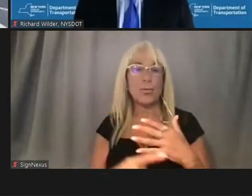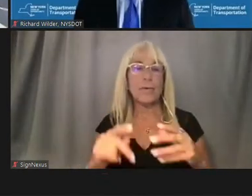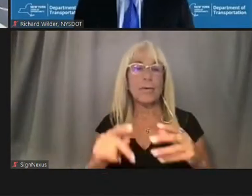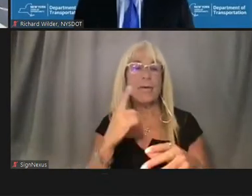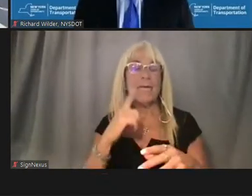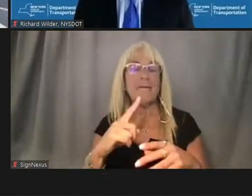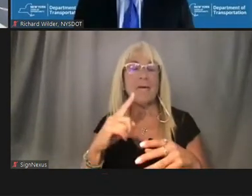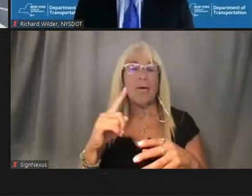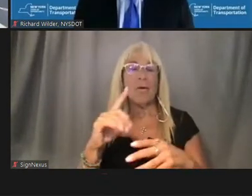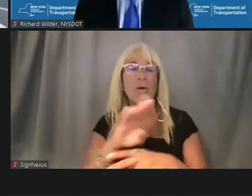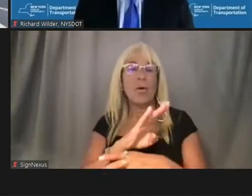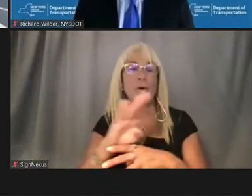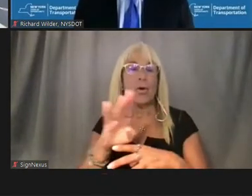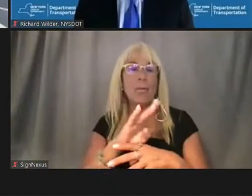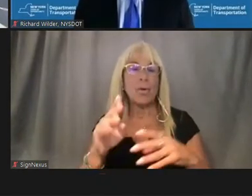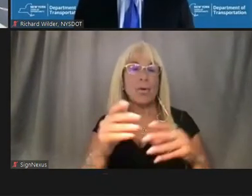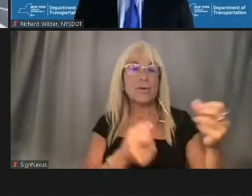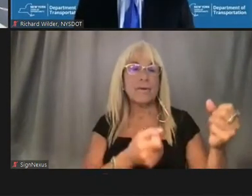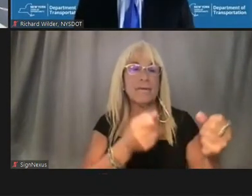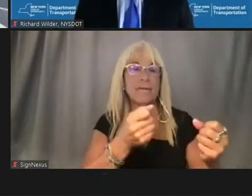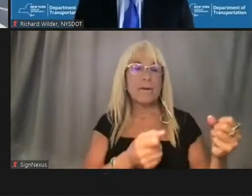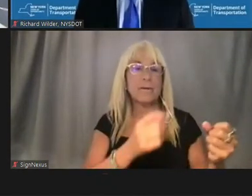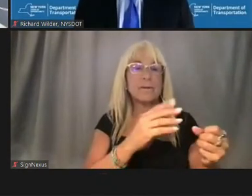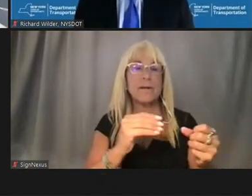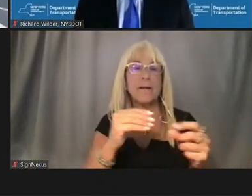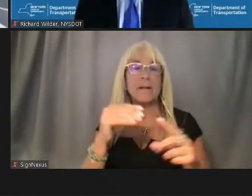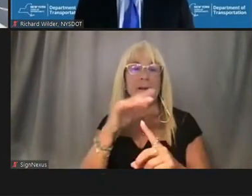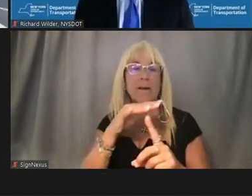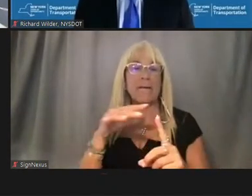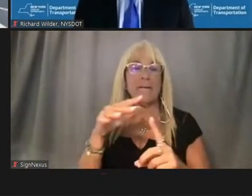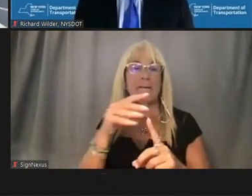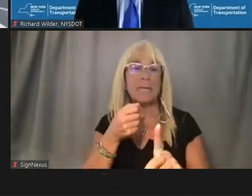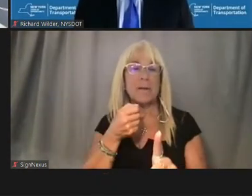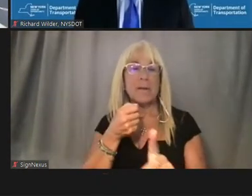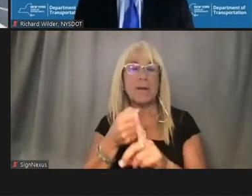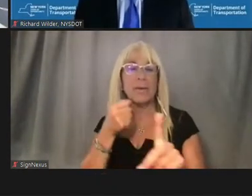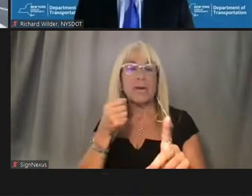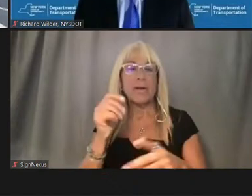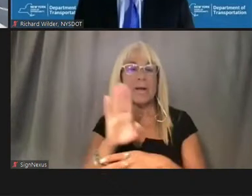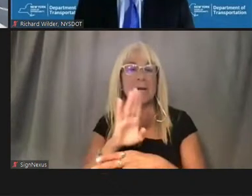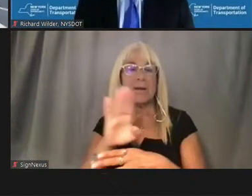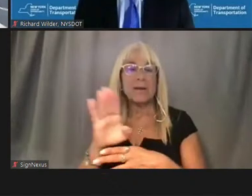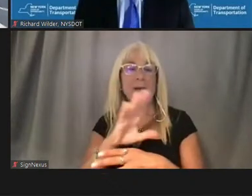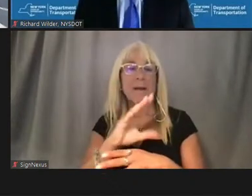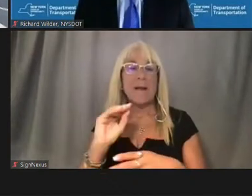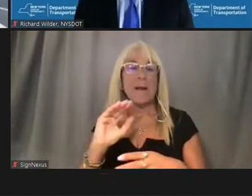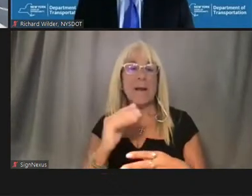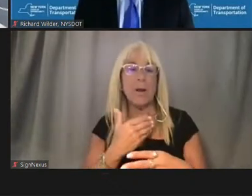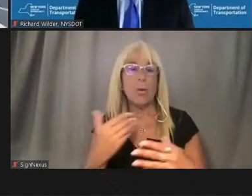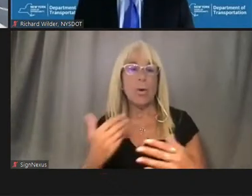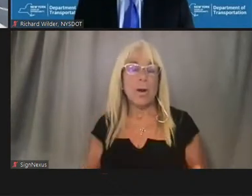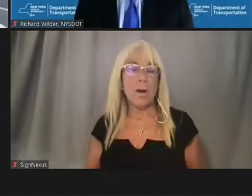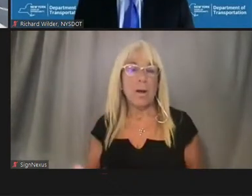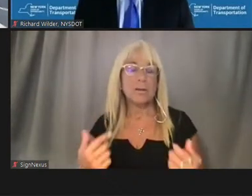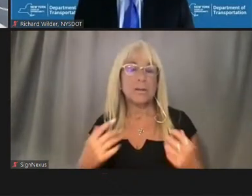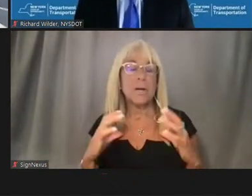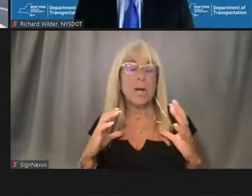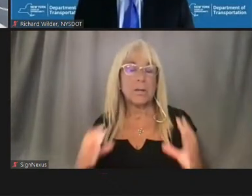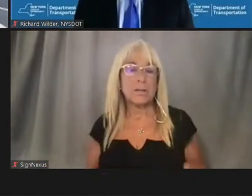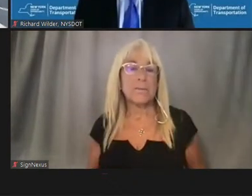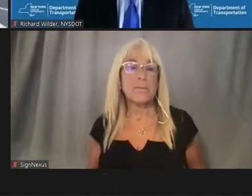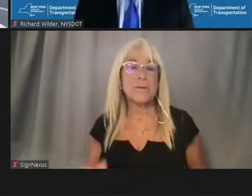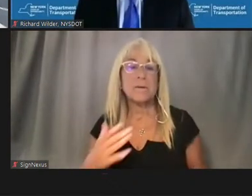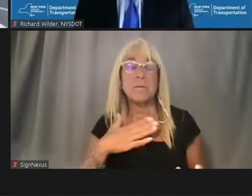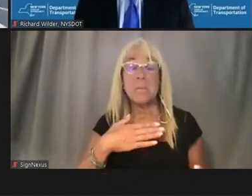trucks as outlined in the environmental assessment and the impact it would have on our industry and by extension our customers my members